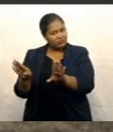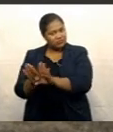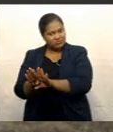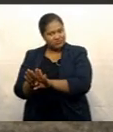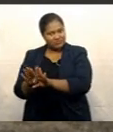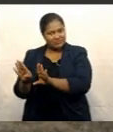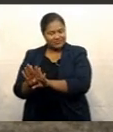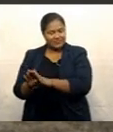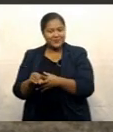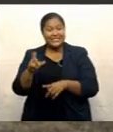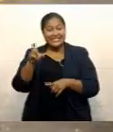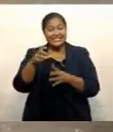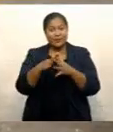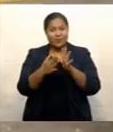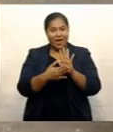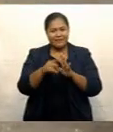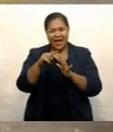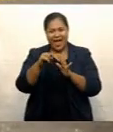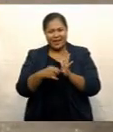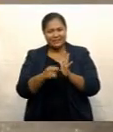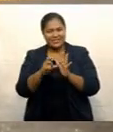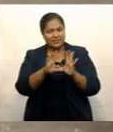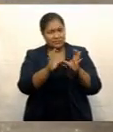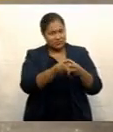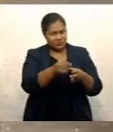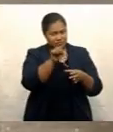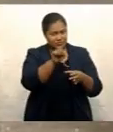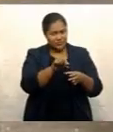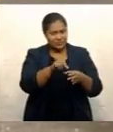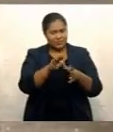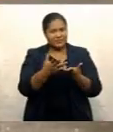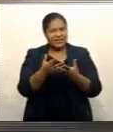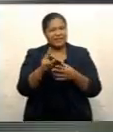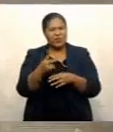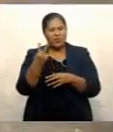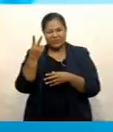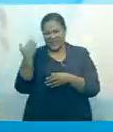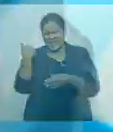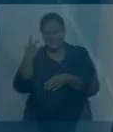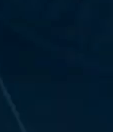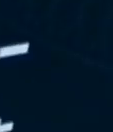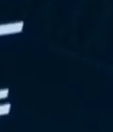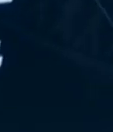off. The CWM and IMT clusters originated a fortnight ago.